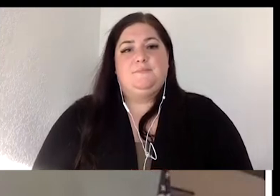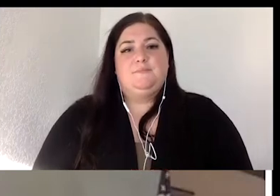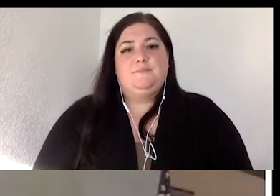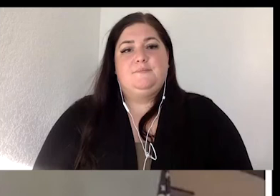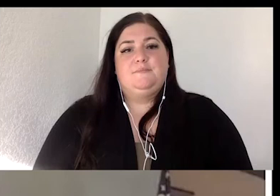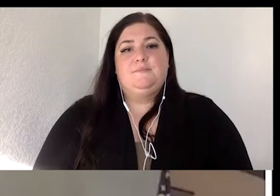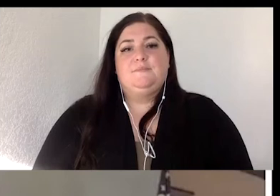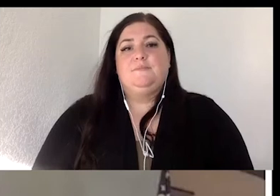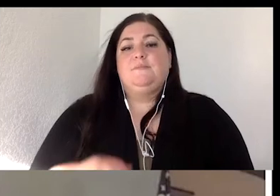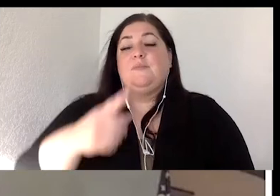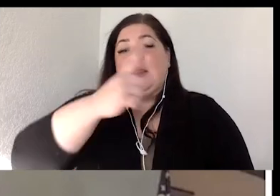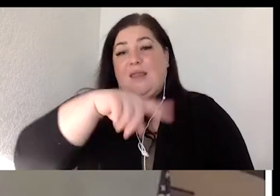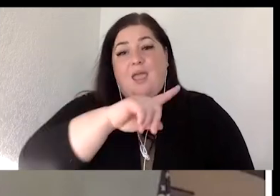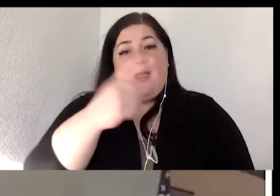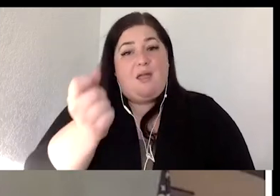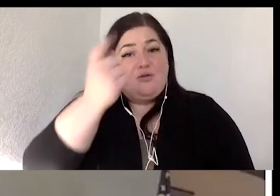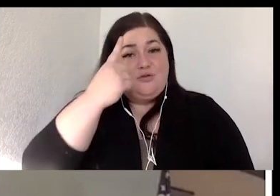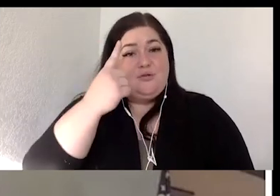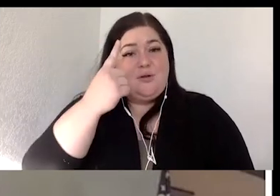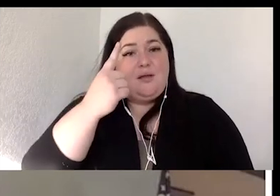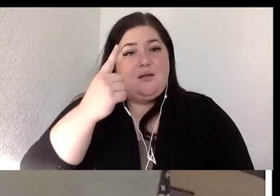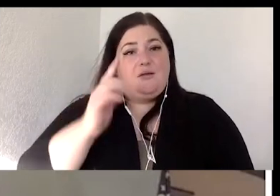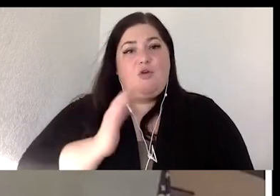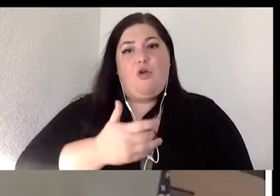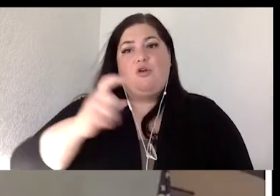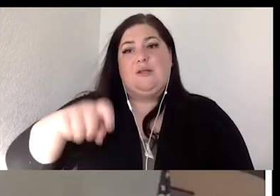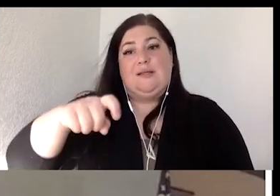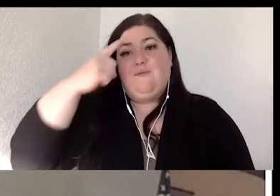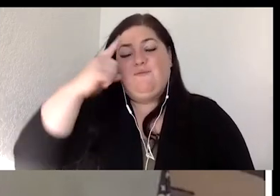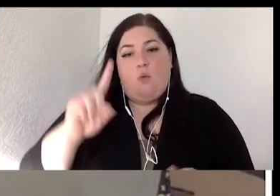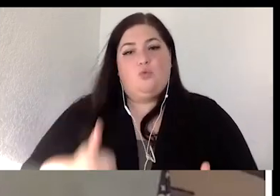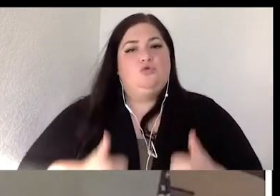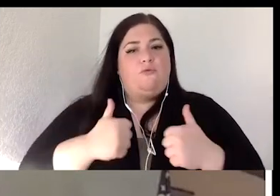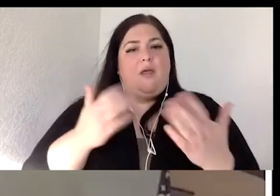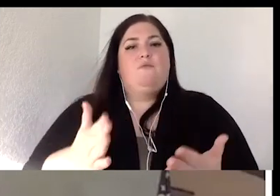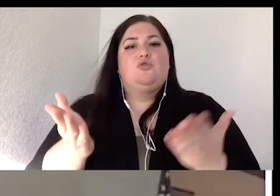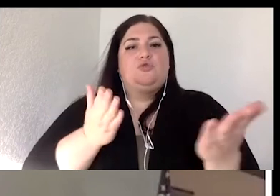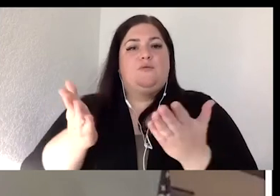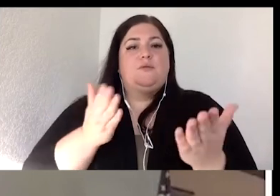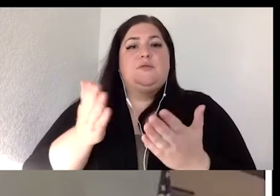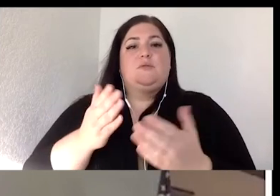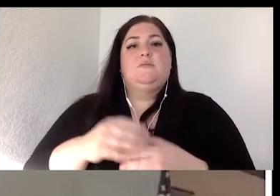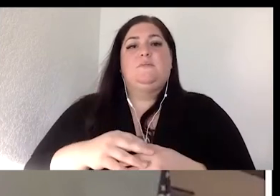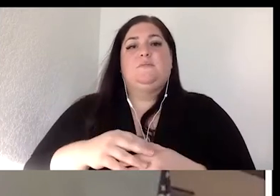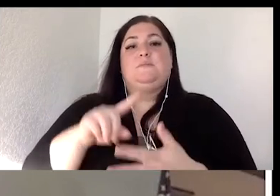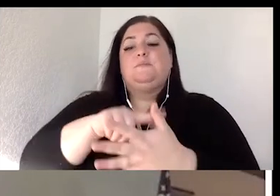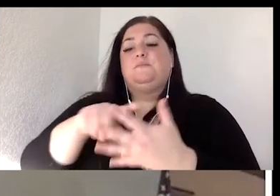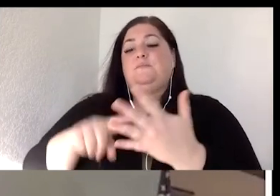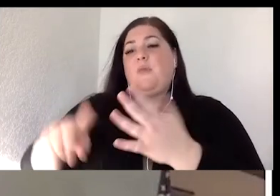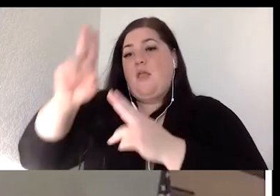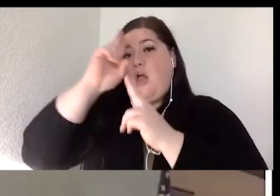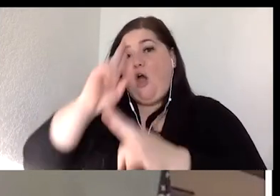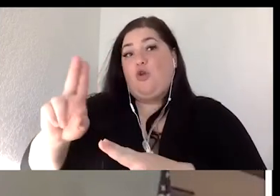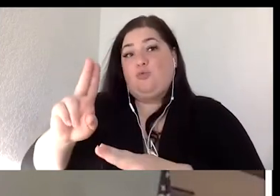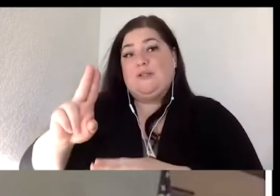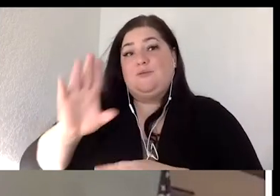Who understand the need for survivor services. The following honorees are